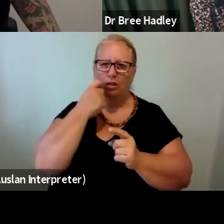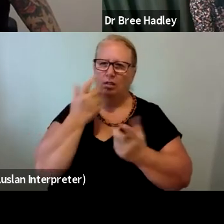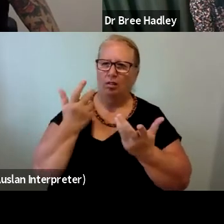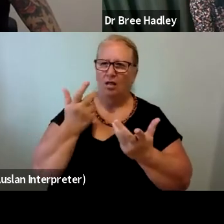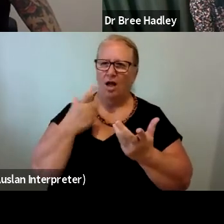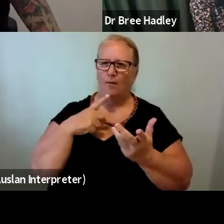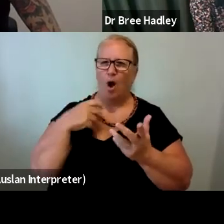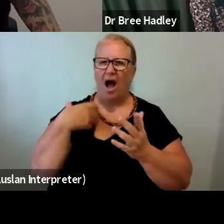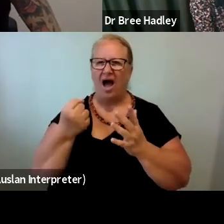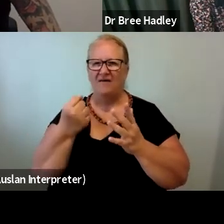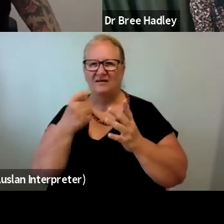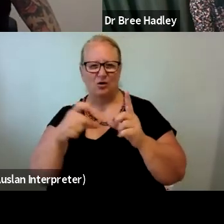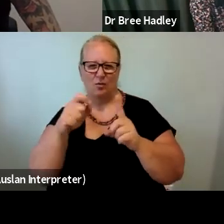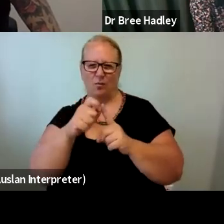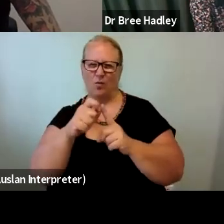got CP,